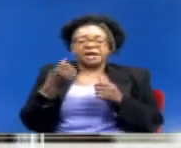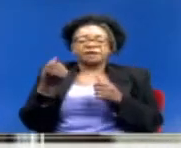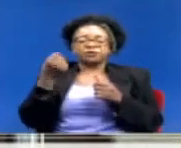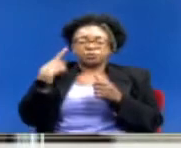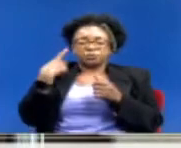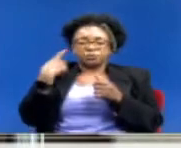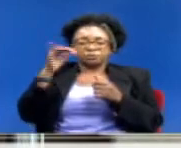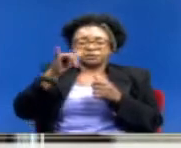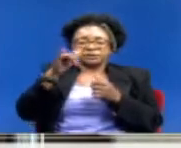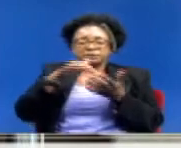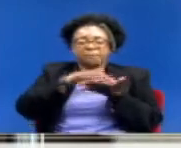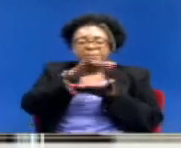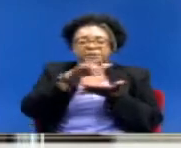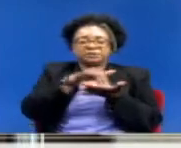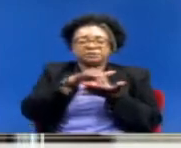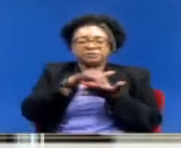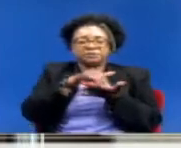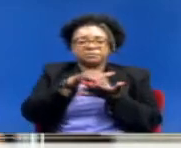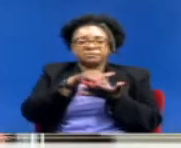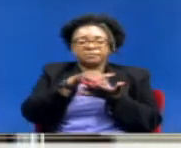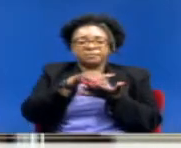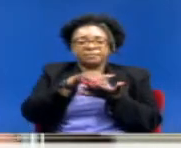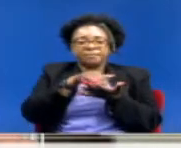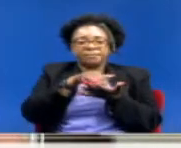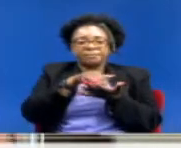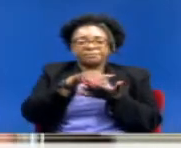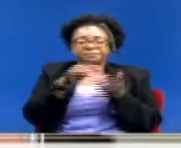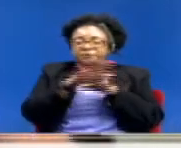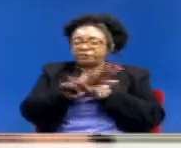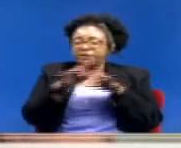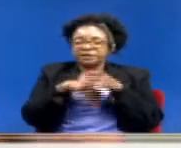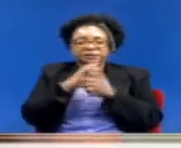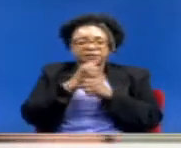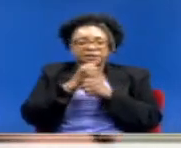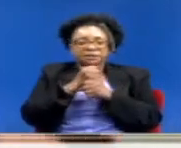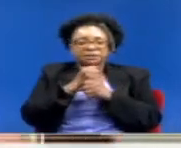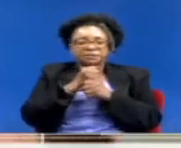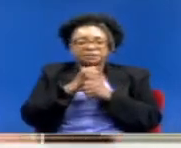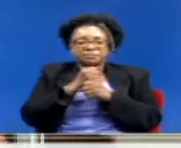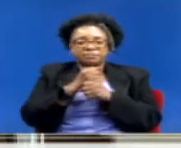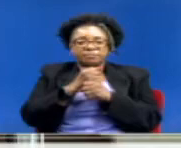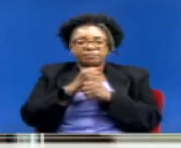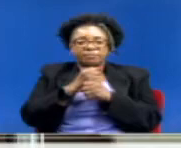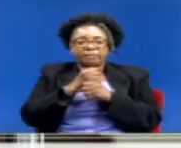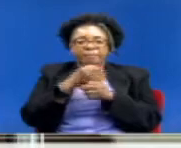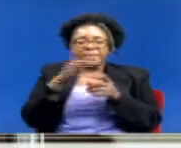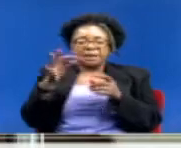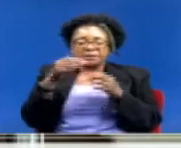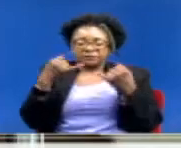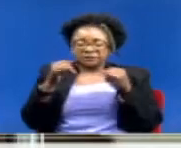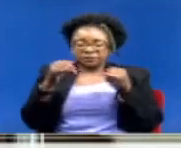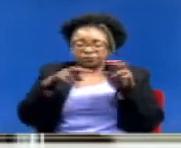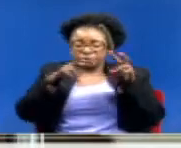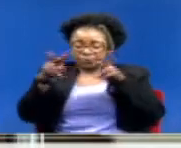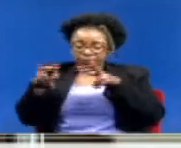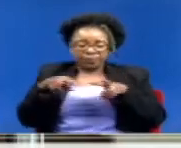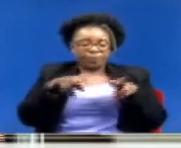of the framing, and everything is done by just looking, you know, like I have this point and I have